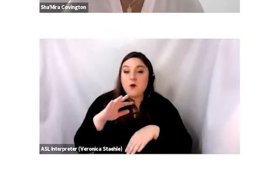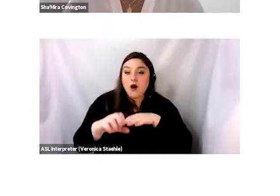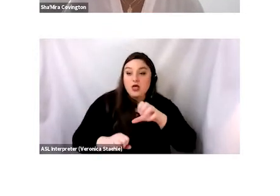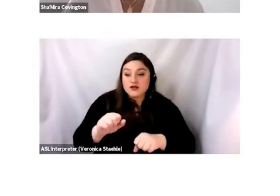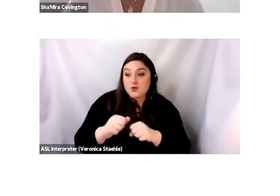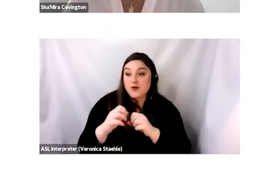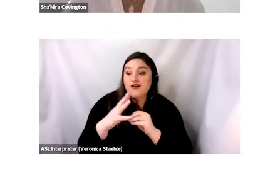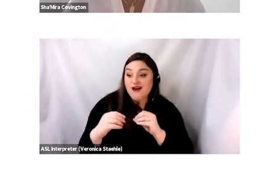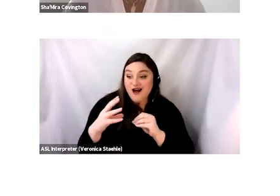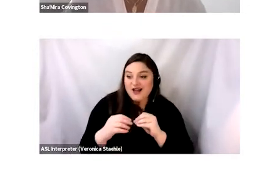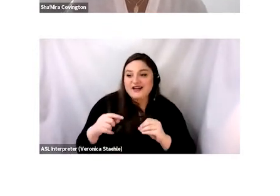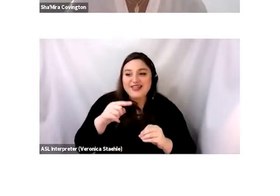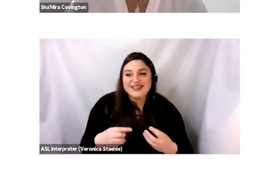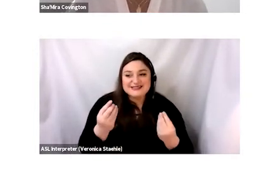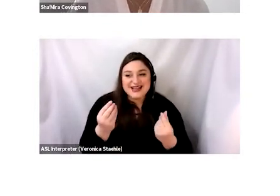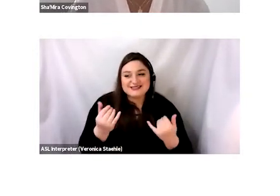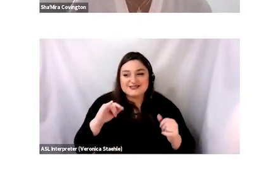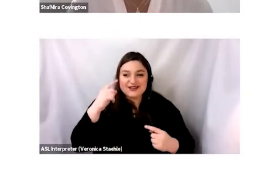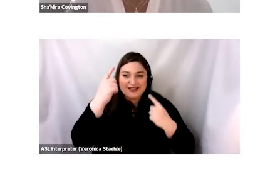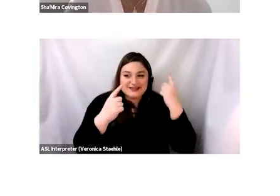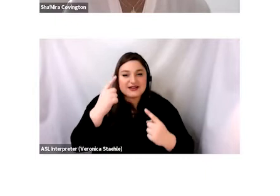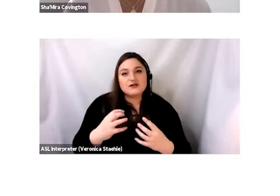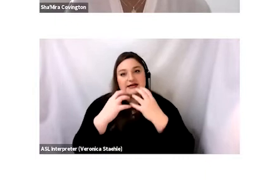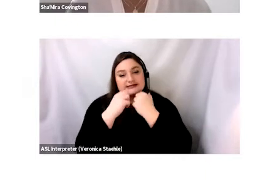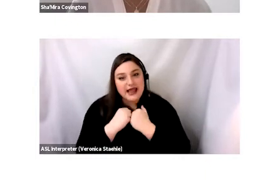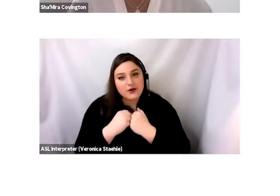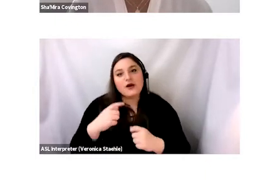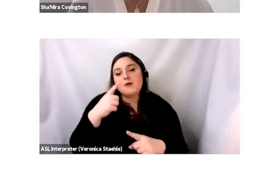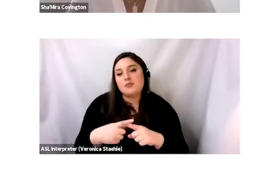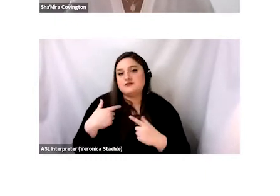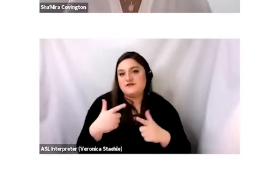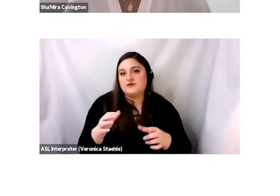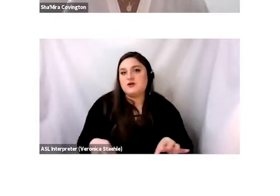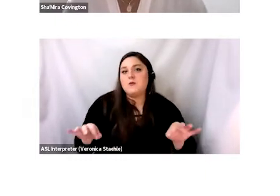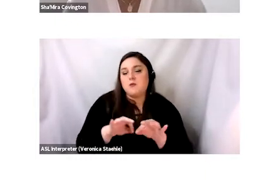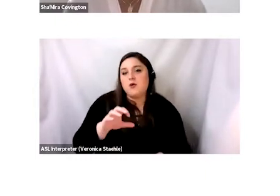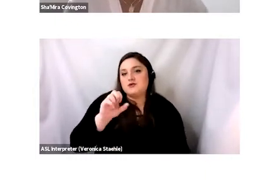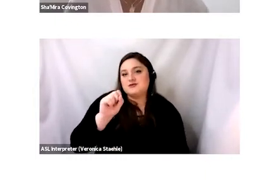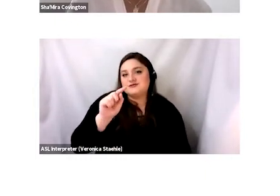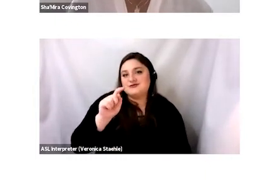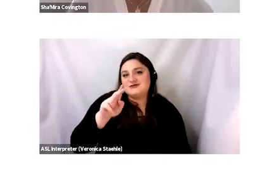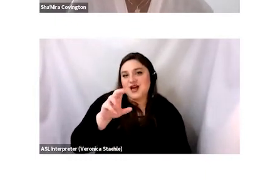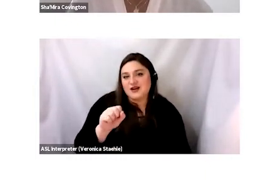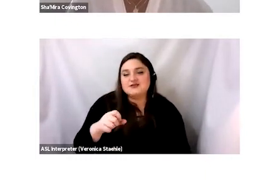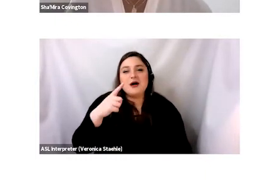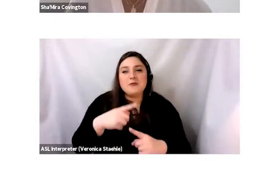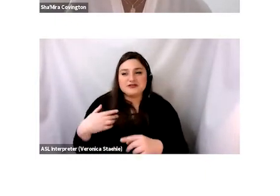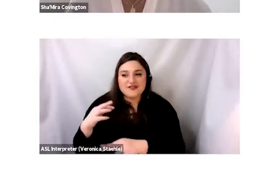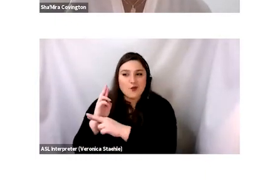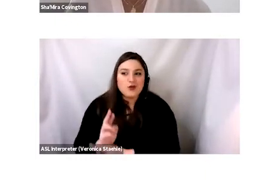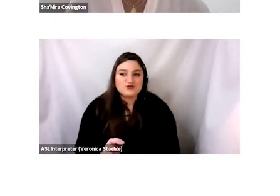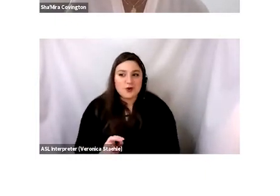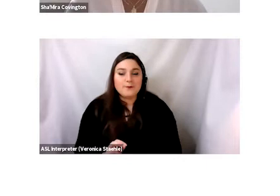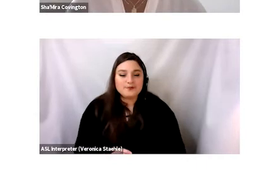regarded as sacred and indicated status and was used in rituals. In ancient times, cotton was valued more than gold